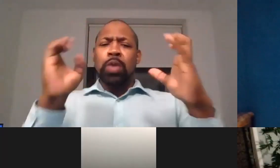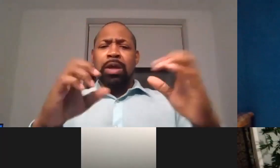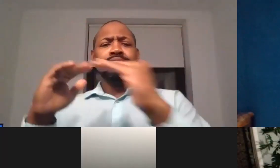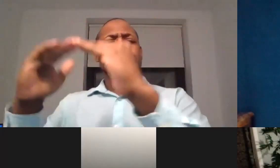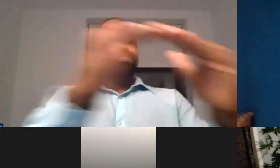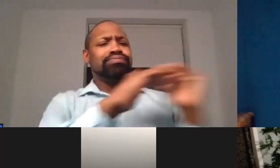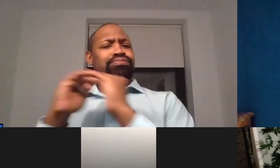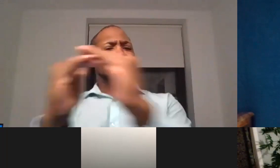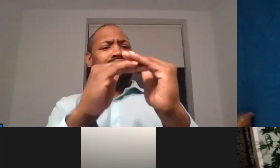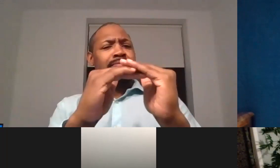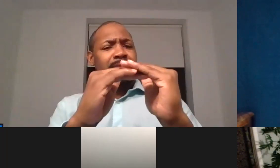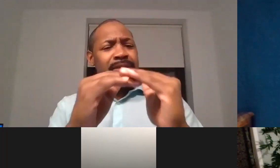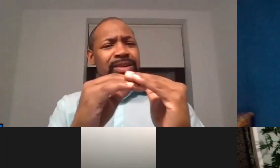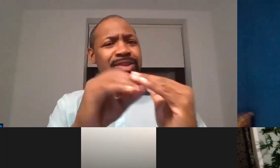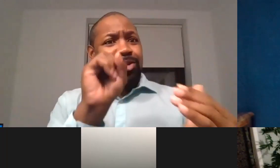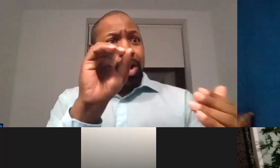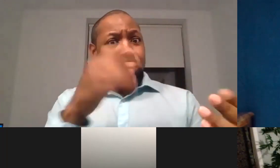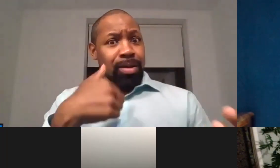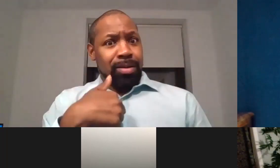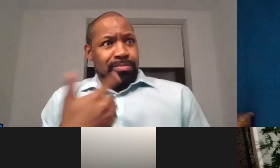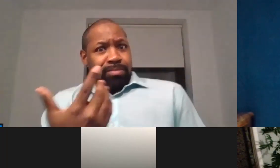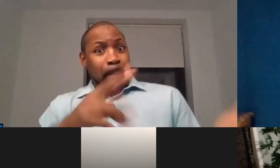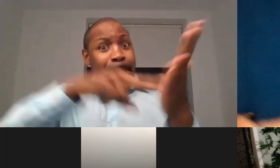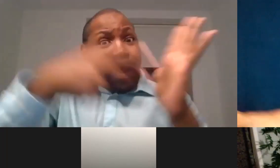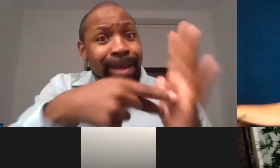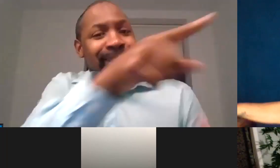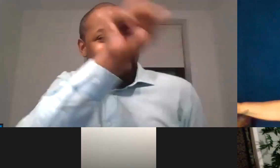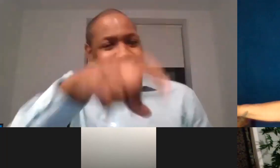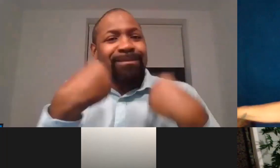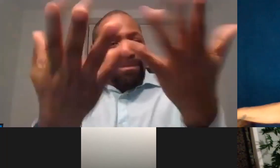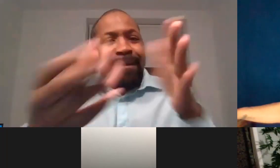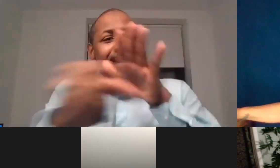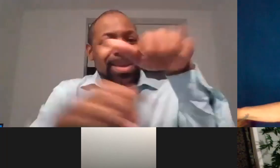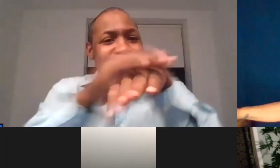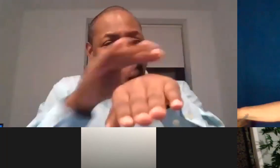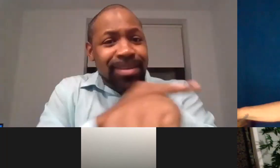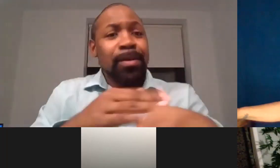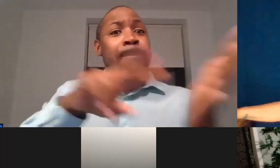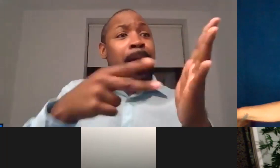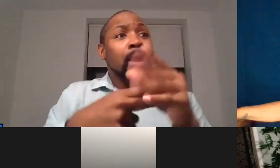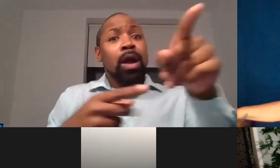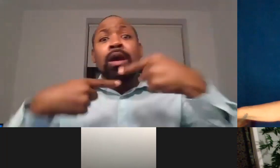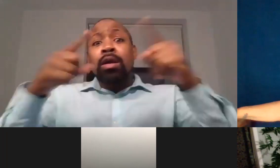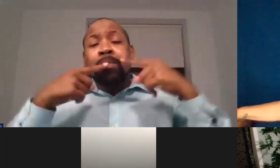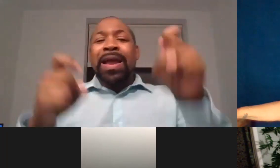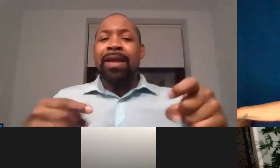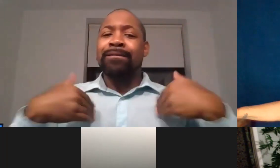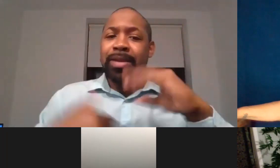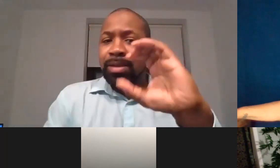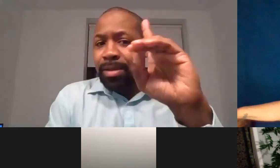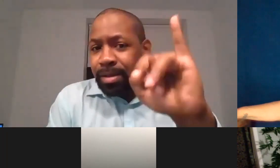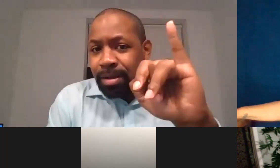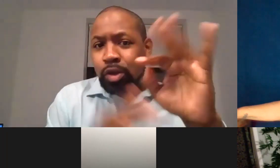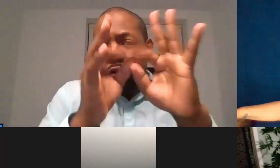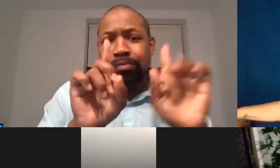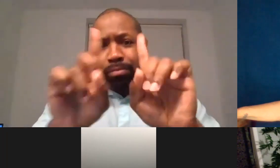no discrimination. Everyone should be treated equally, including people with disabilities. So access has to be